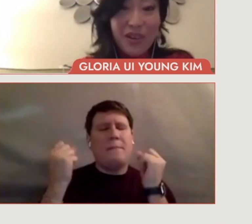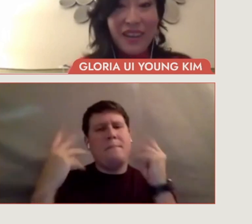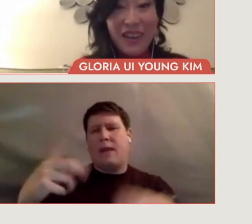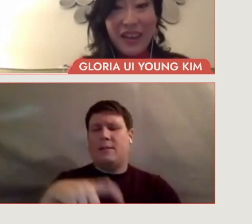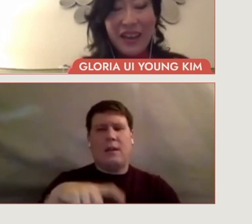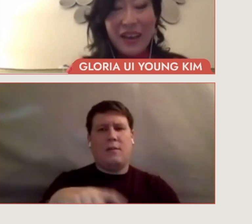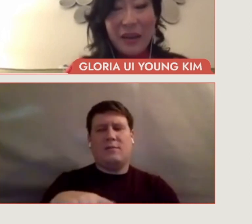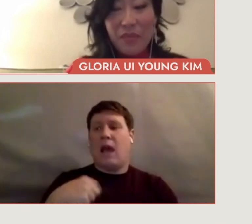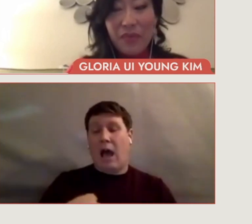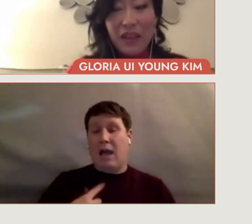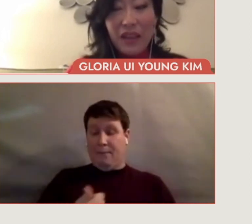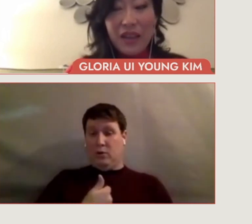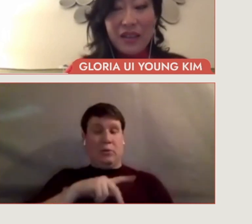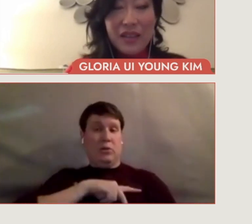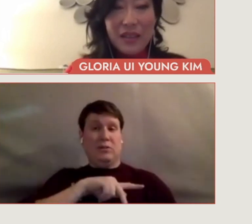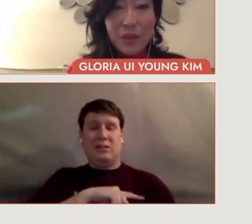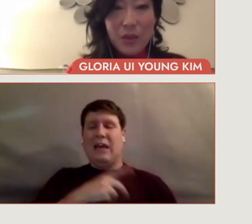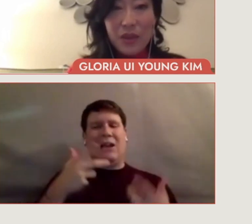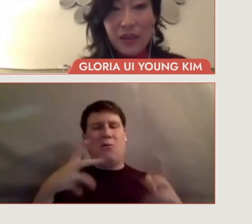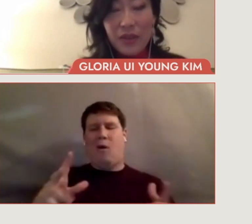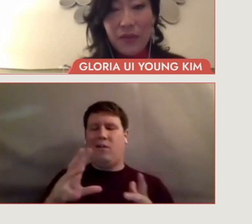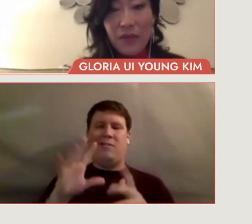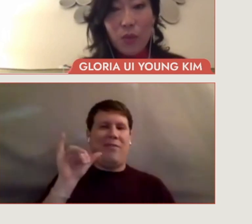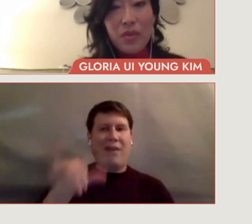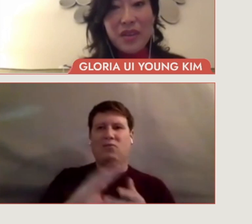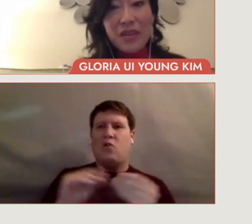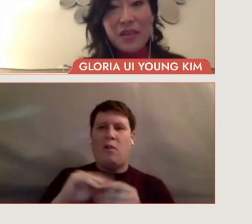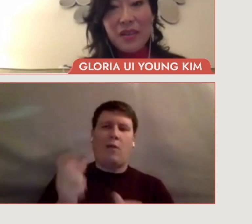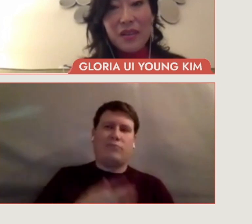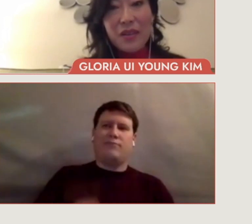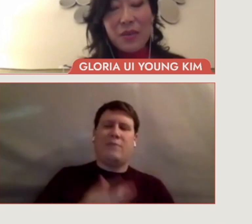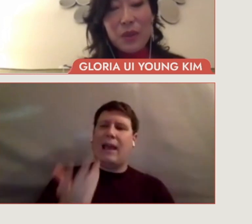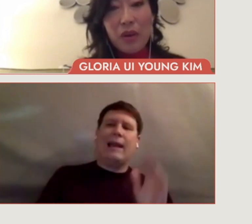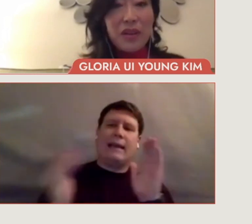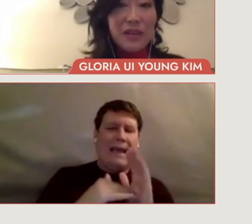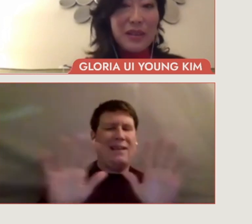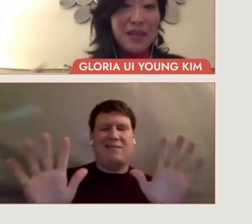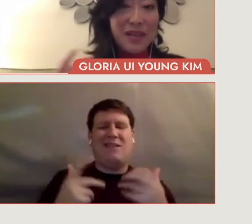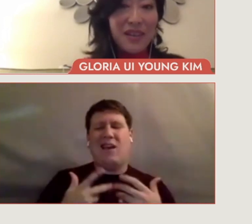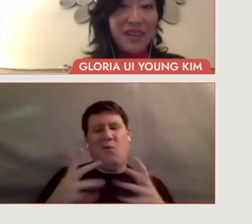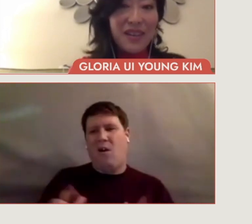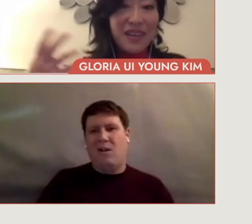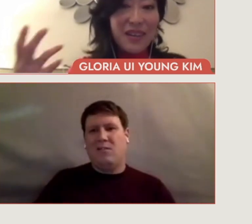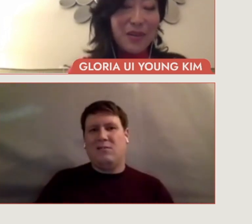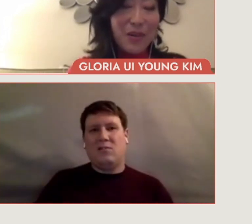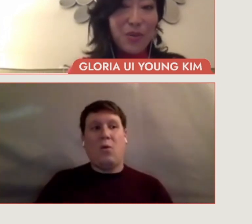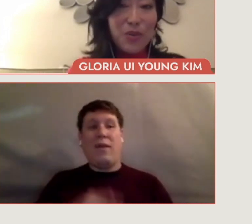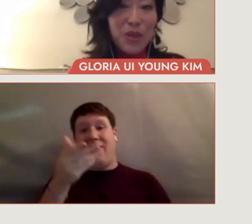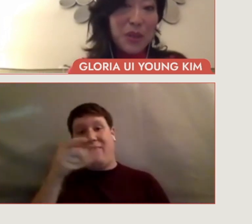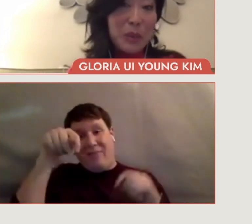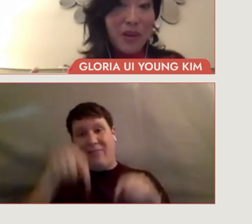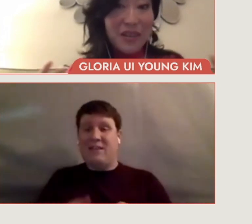story. Mm-hmm. And the story of the woman whose body is the, you know,